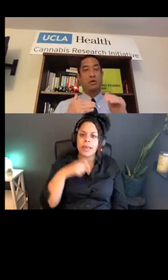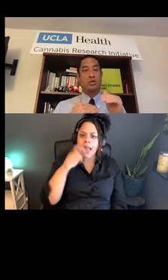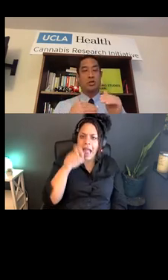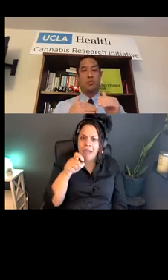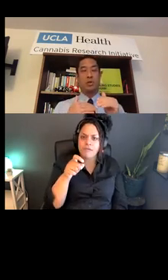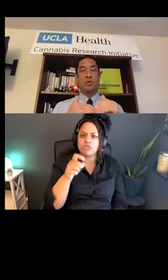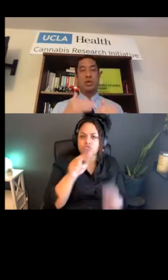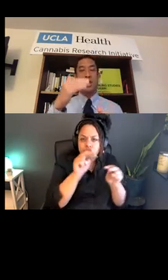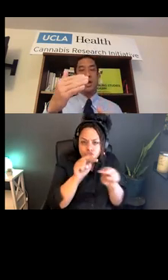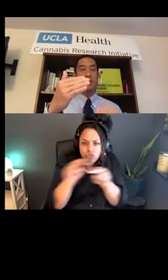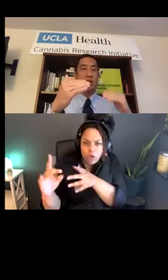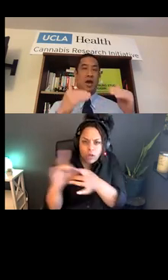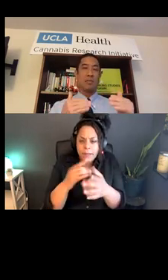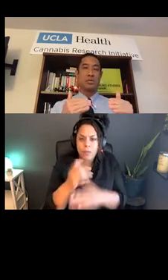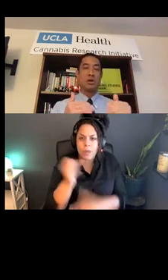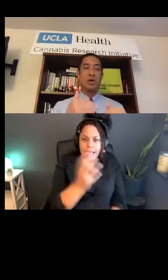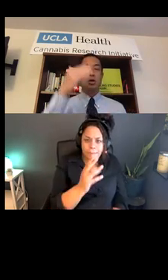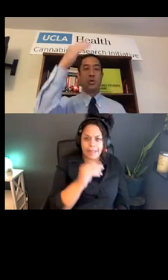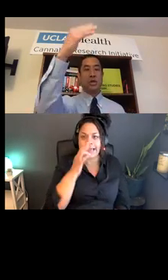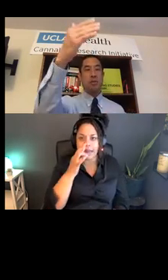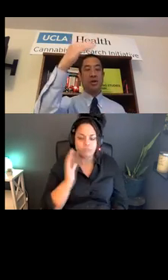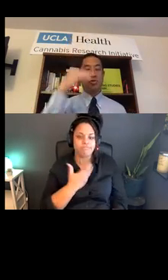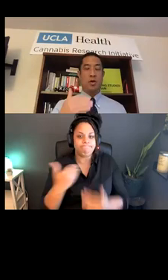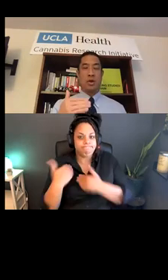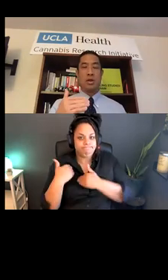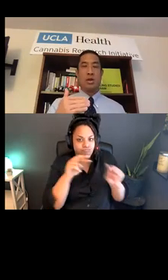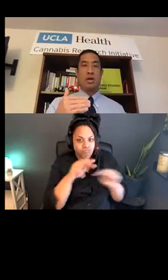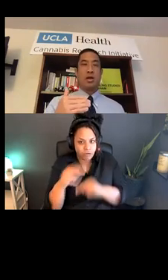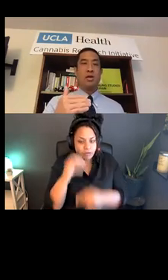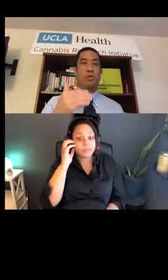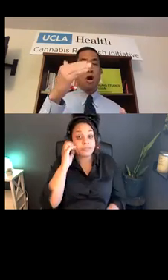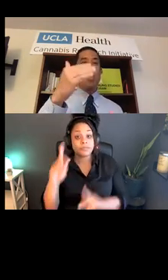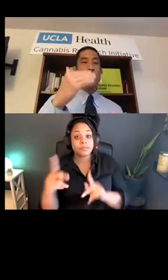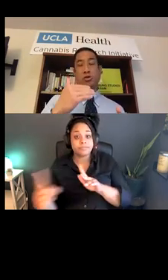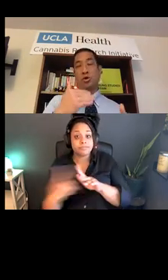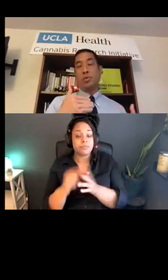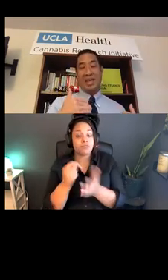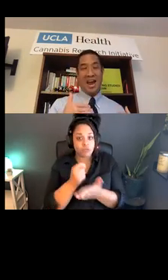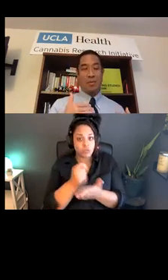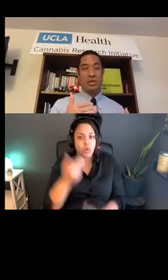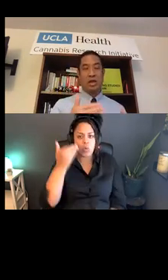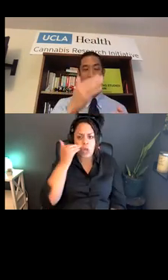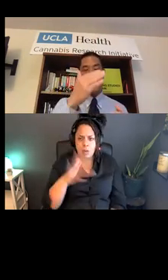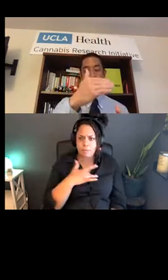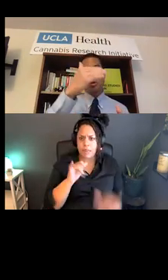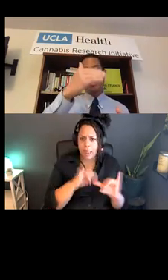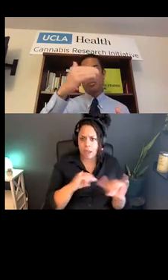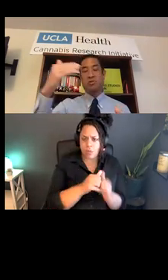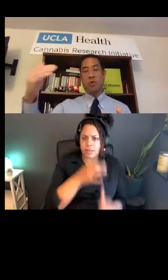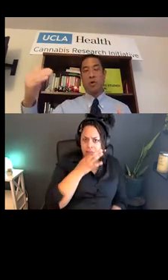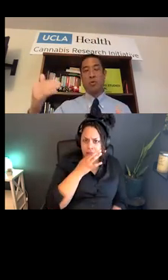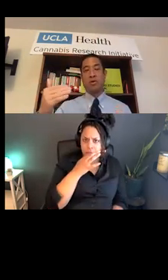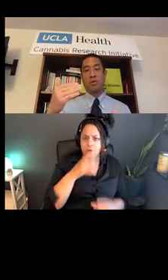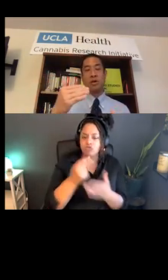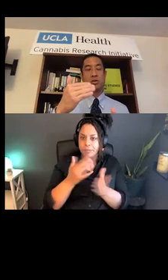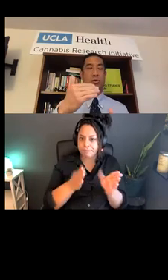that relationship between gambling and cannabis. So when they come into treatment, if we know what they're doing with cannabis, and then as treatment moves